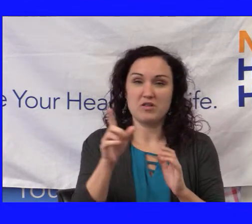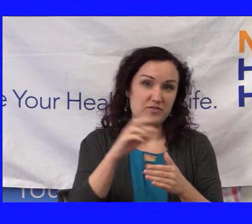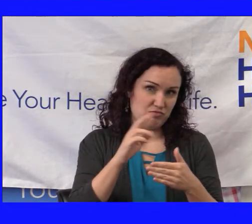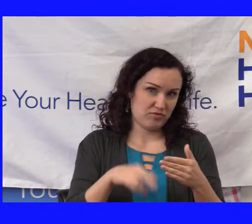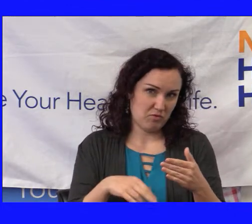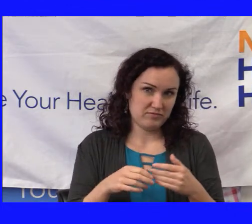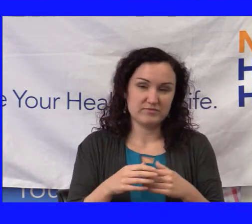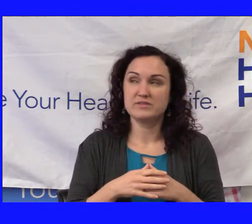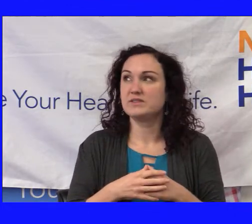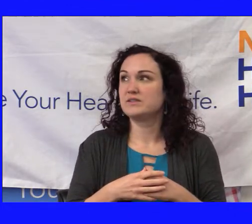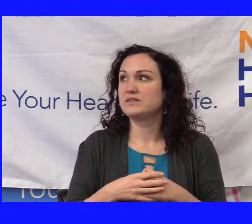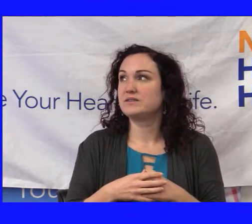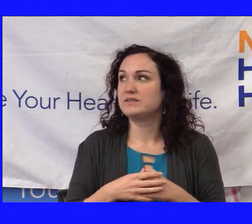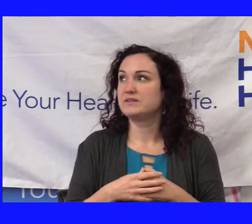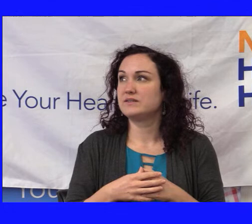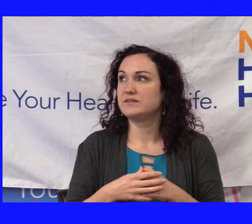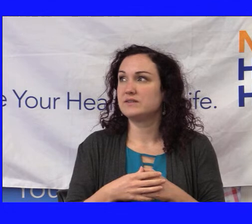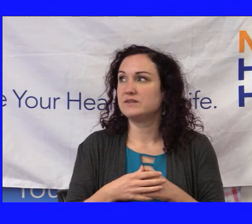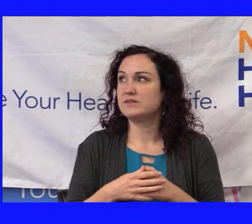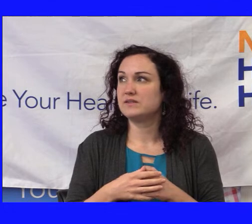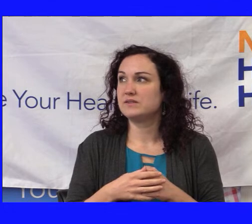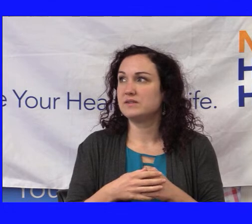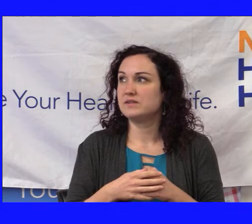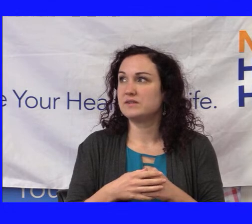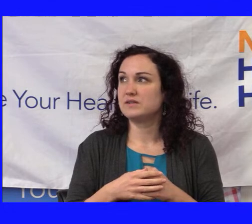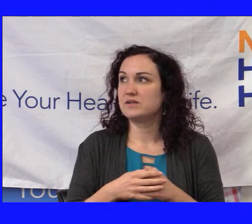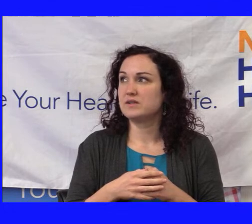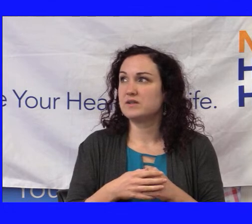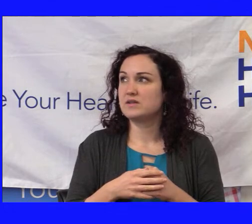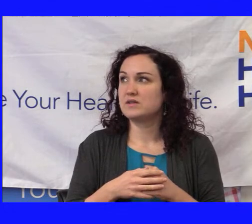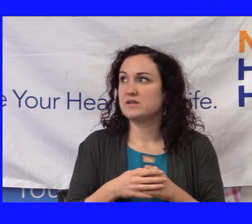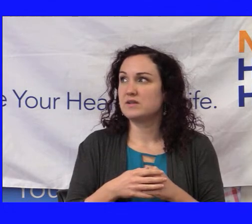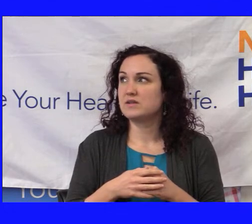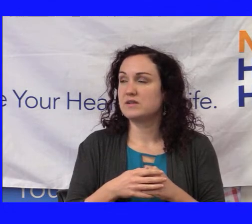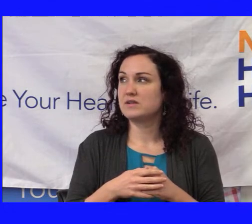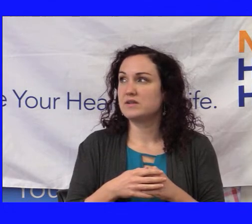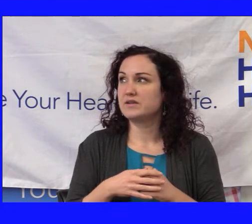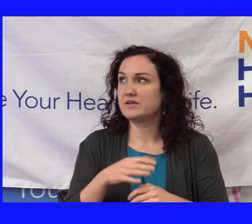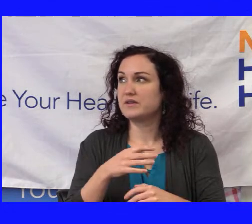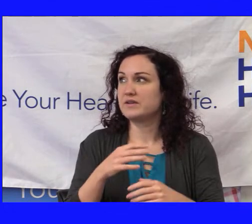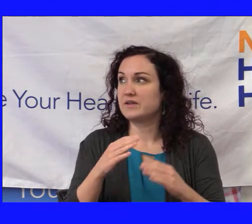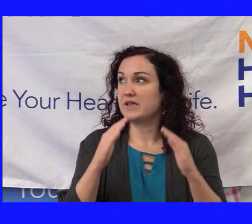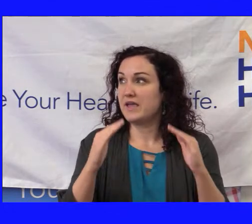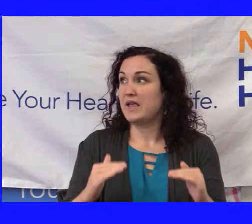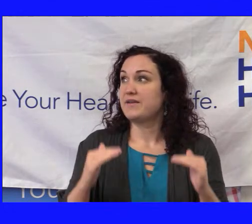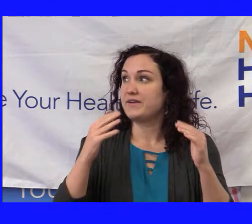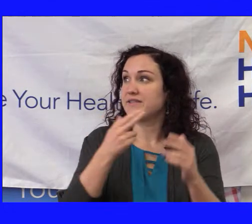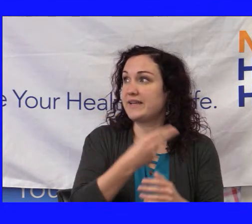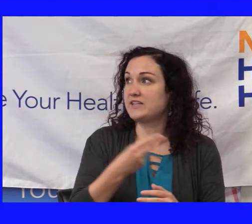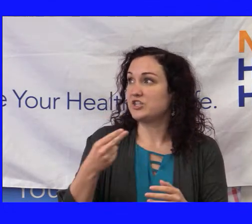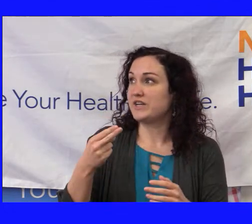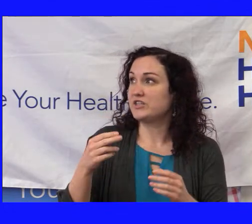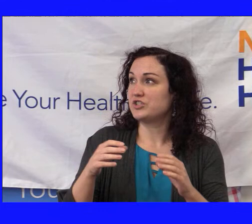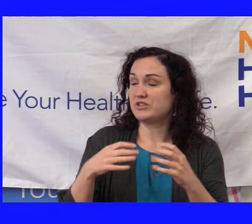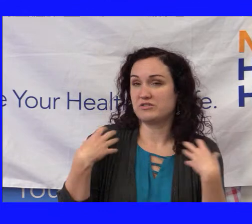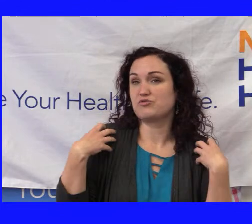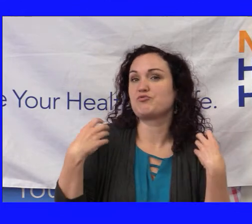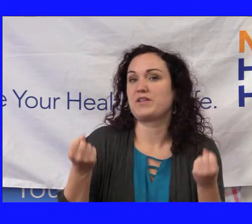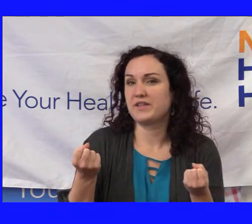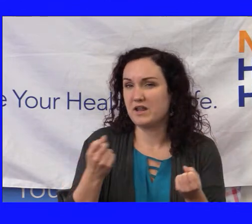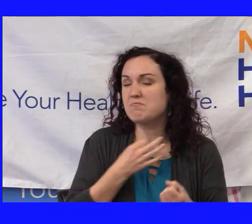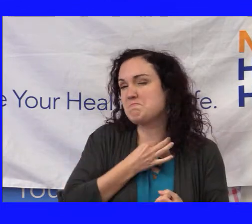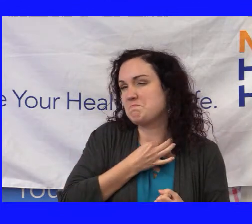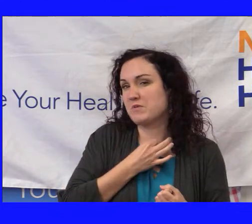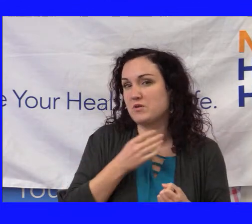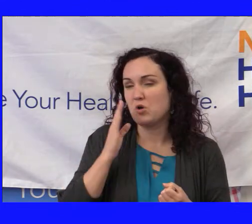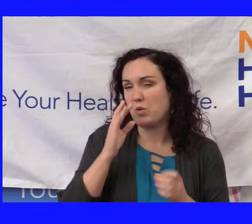news. But the third bullet, you didn't really touch on either, advancing H&H strengthening. And I wondered if, and this kind of goes